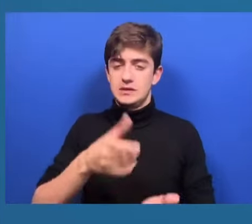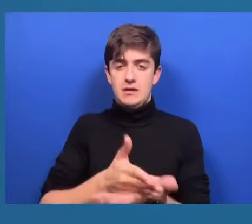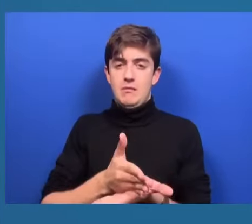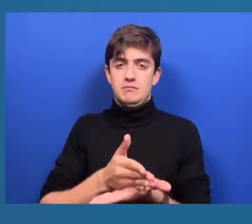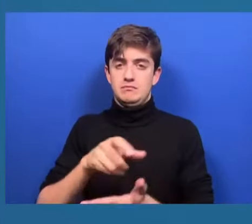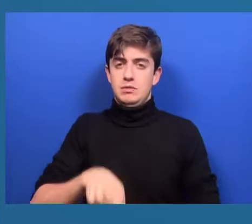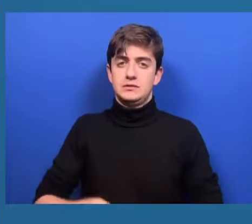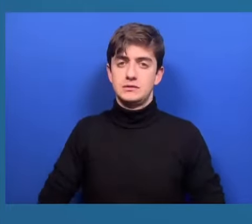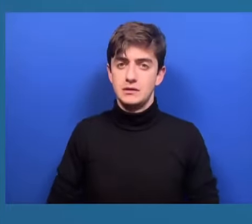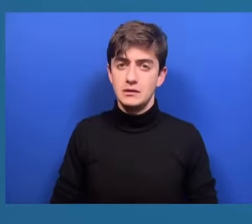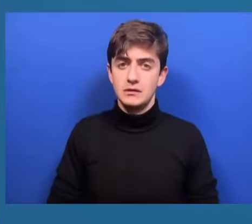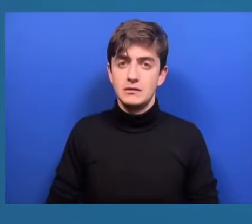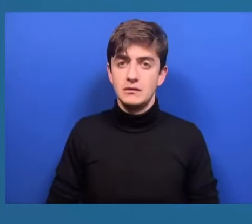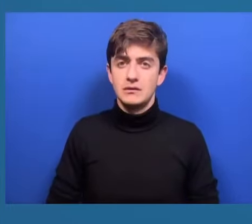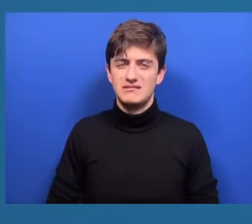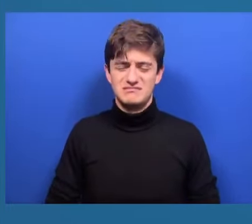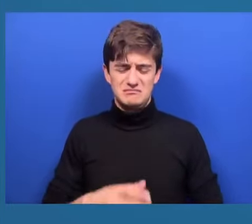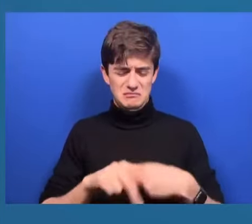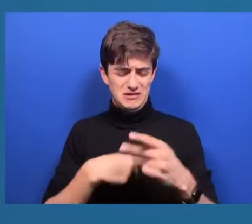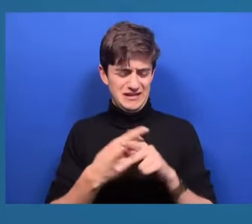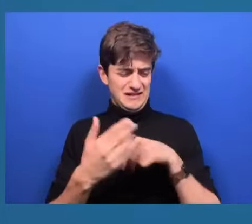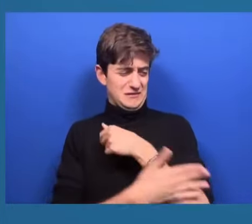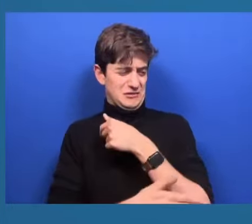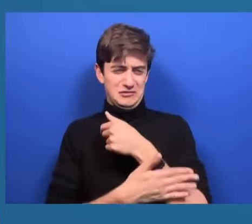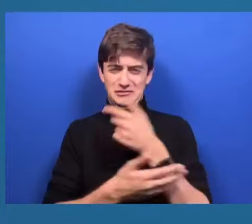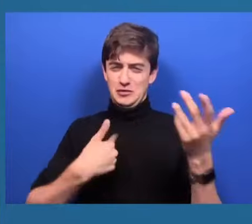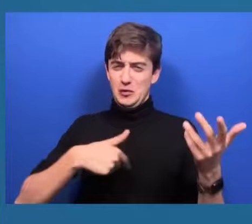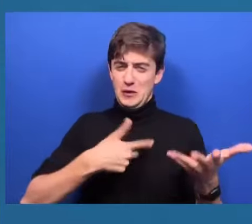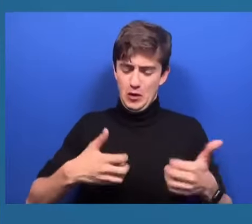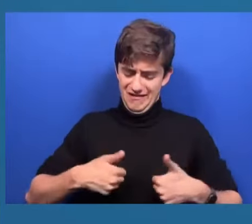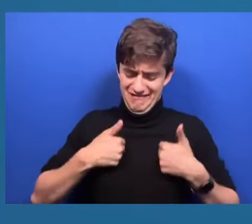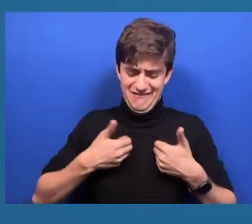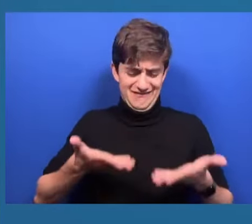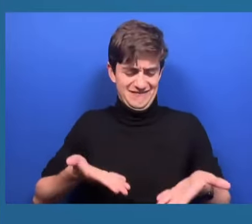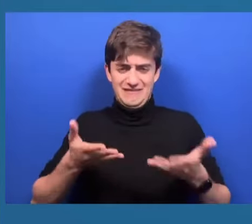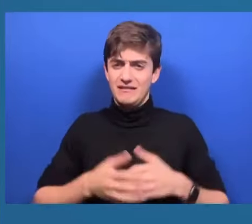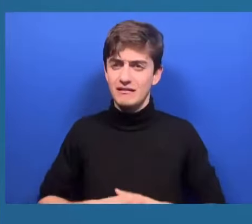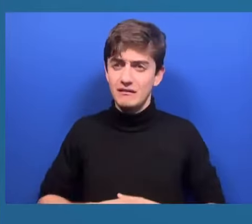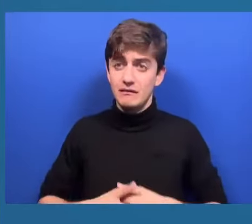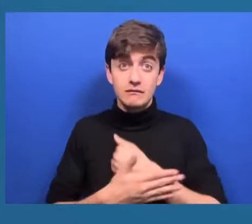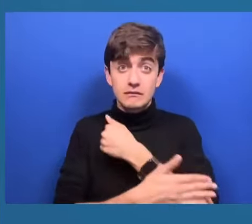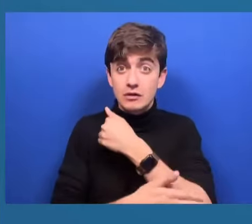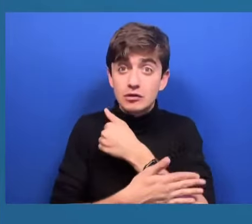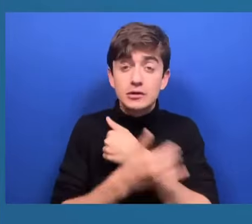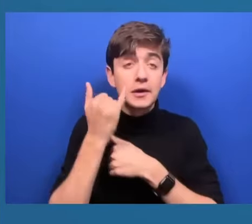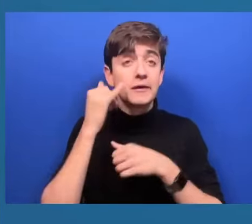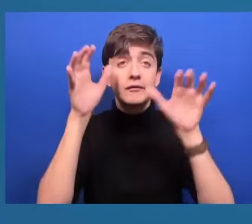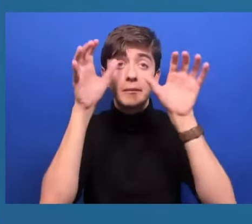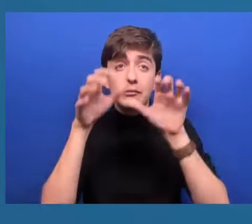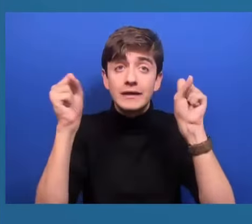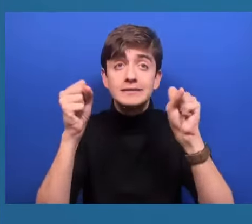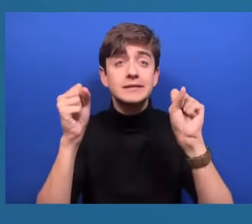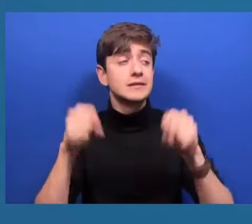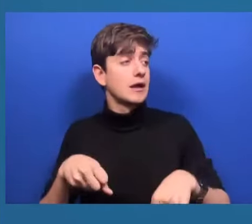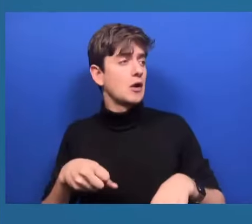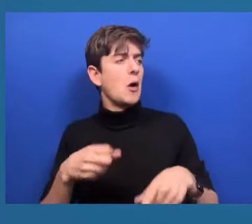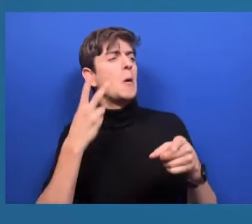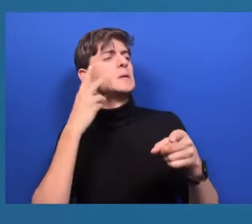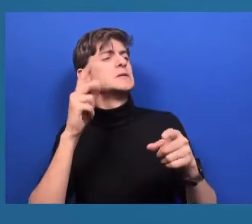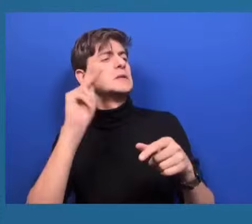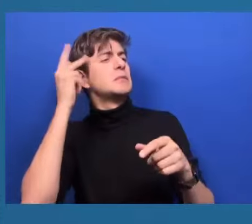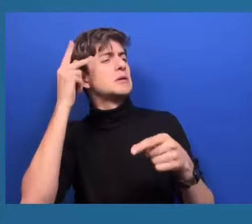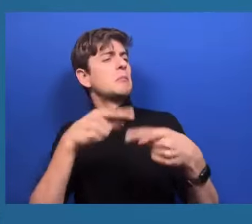But also, what kind of country do you want to live in? A country where the president can jail his political